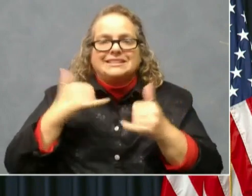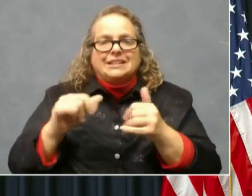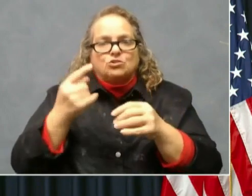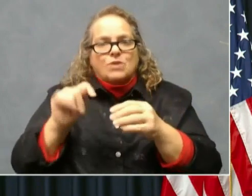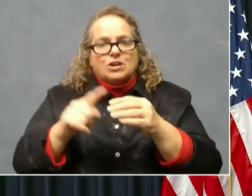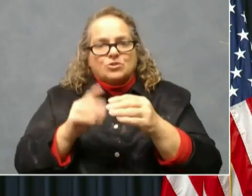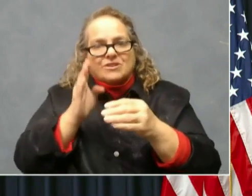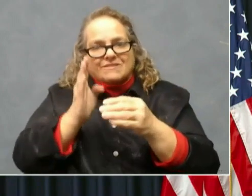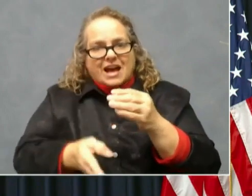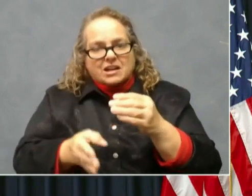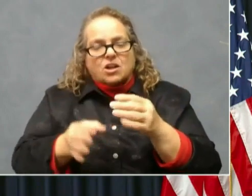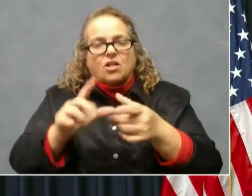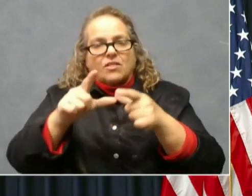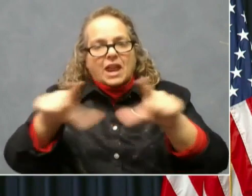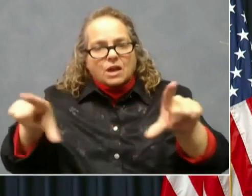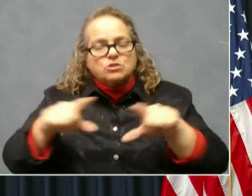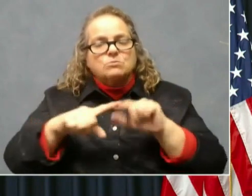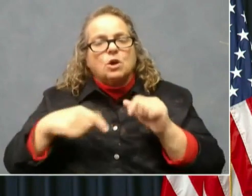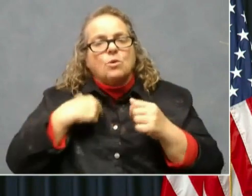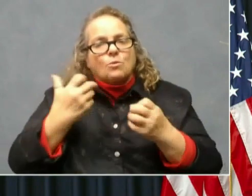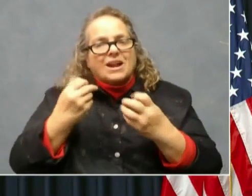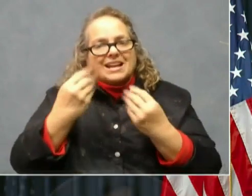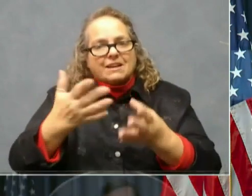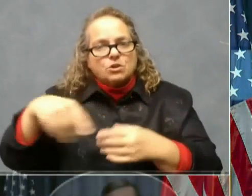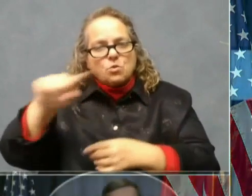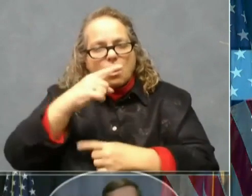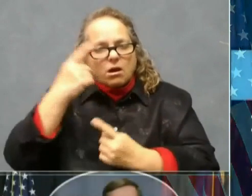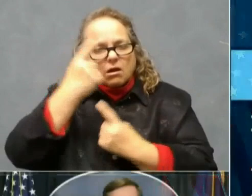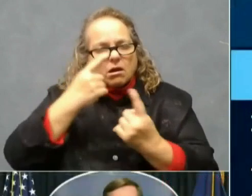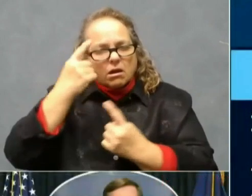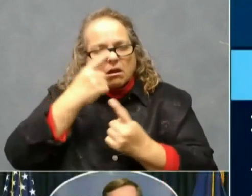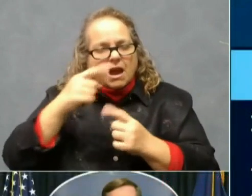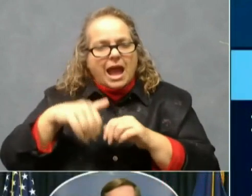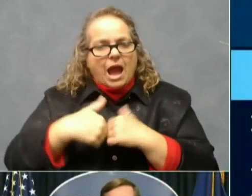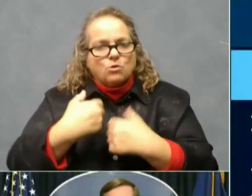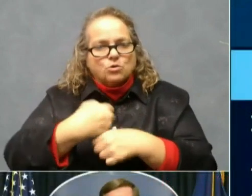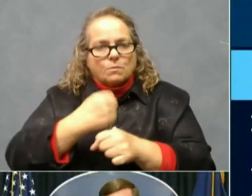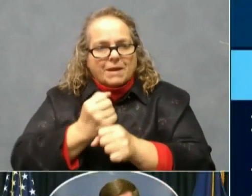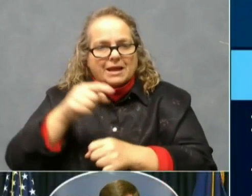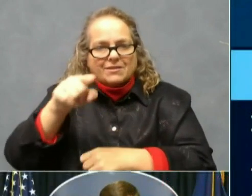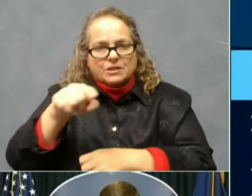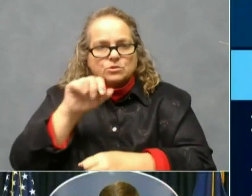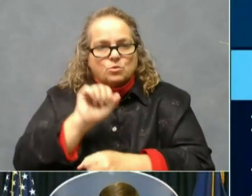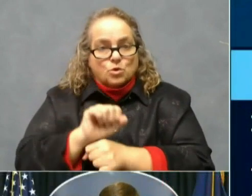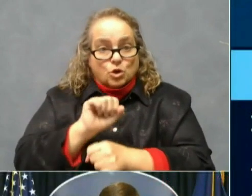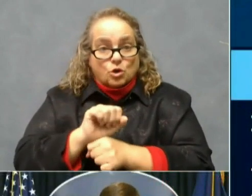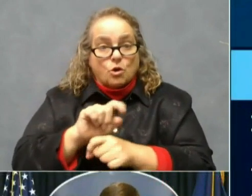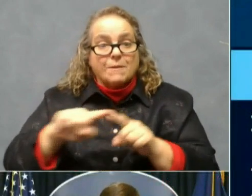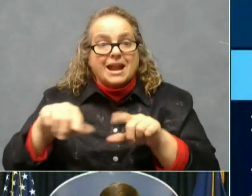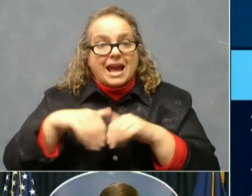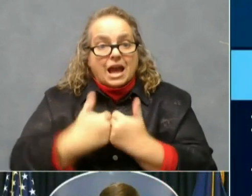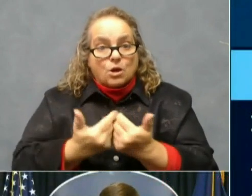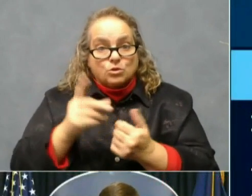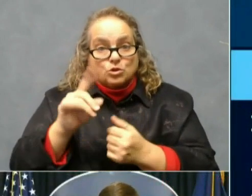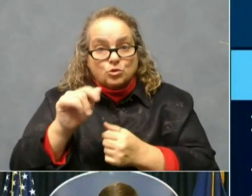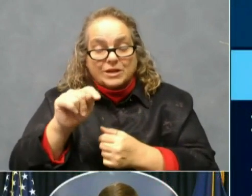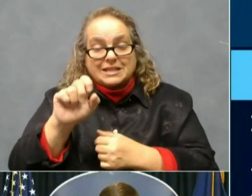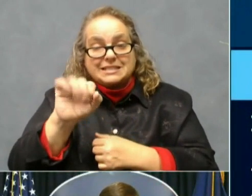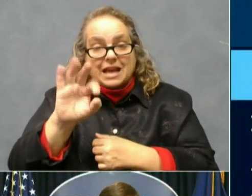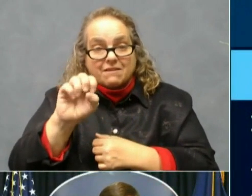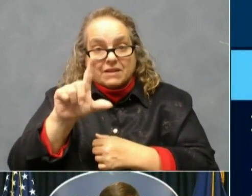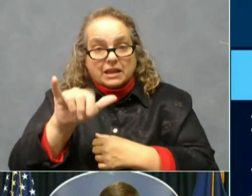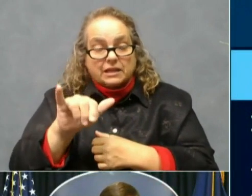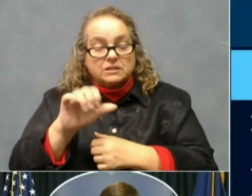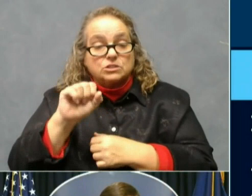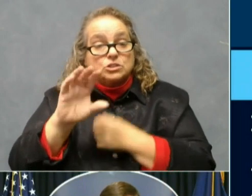give everybody a head start in thinking through how to make this work, but also how to do it safely. So